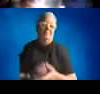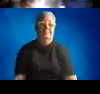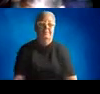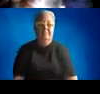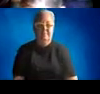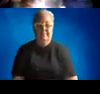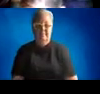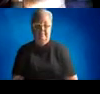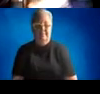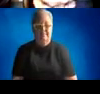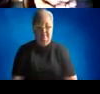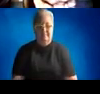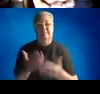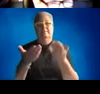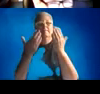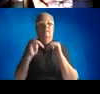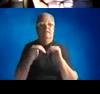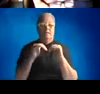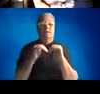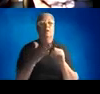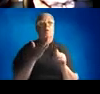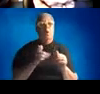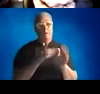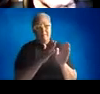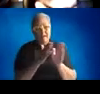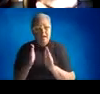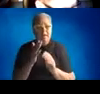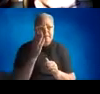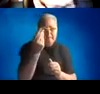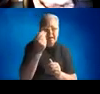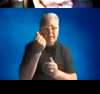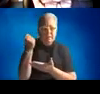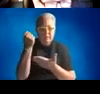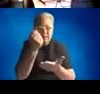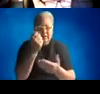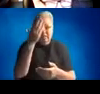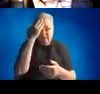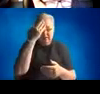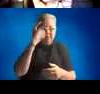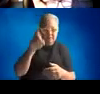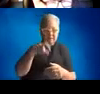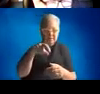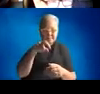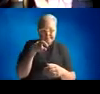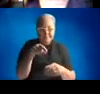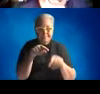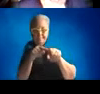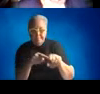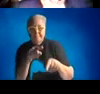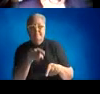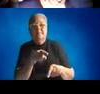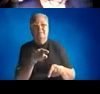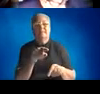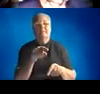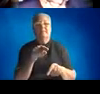Gwanda Caroline, for planning purposes, budgetary allocation, and to address their needs based on the data, also to be part of the